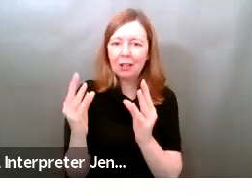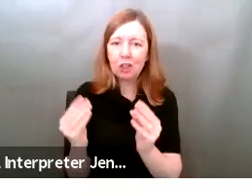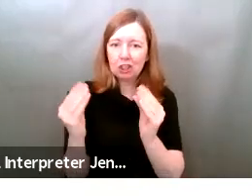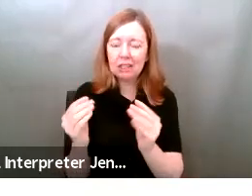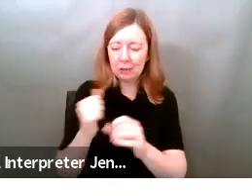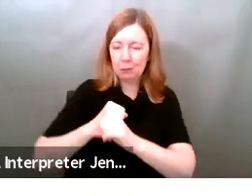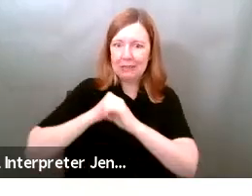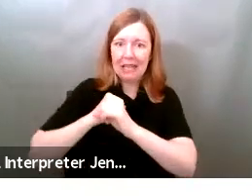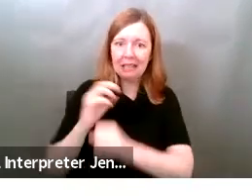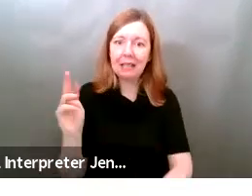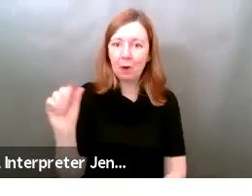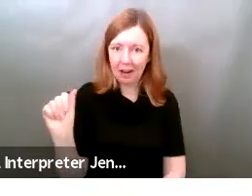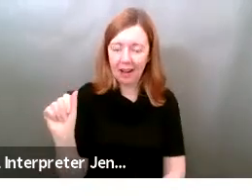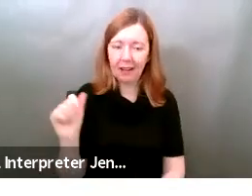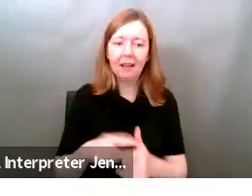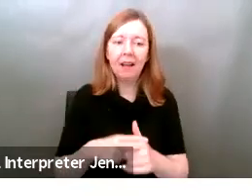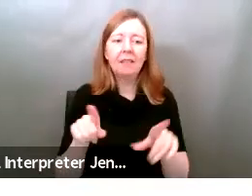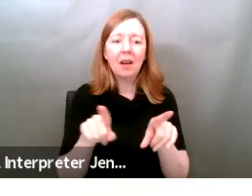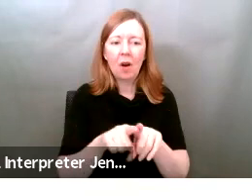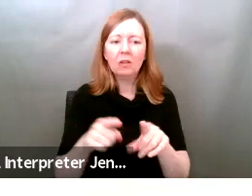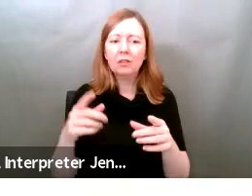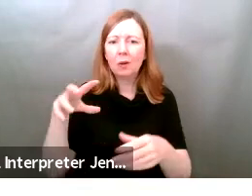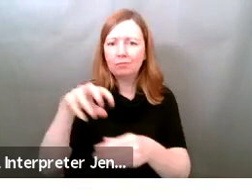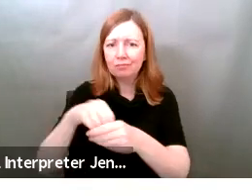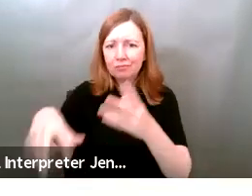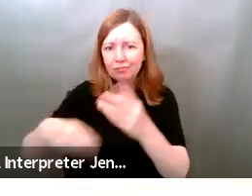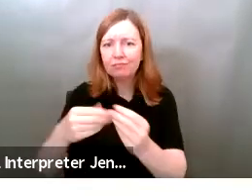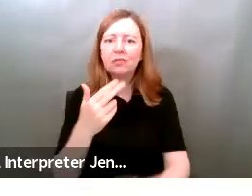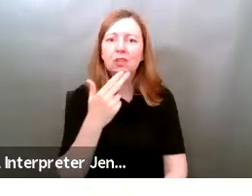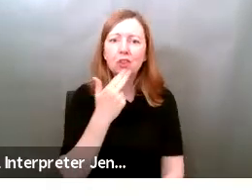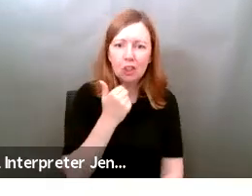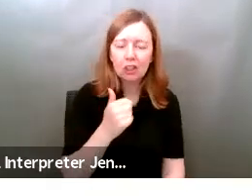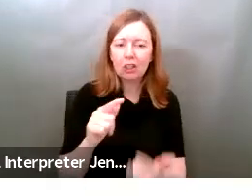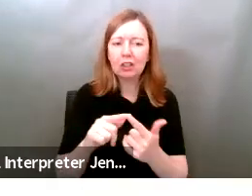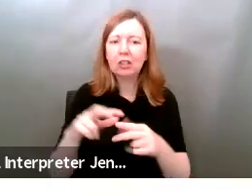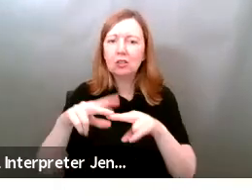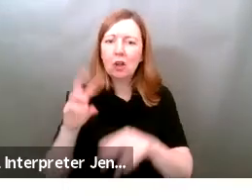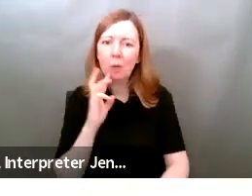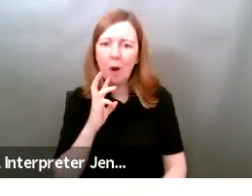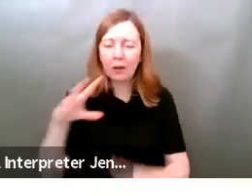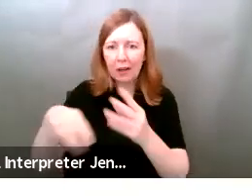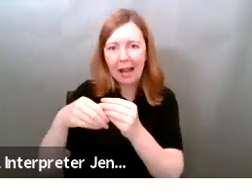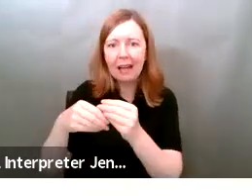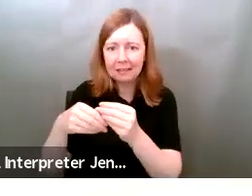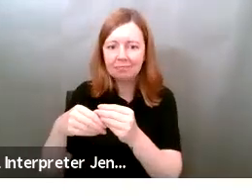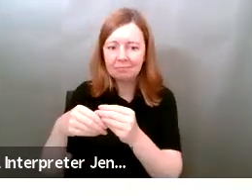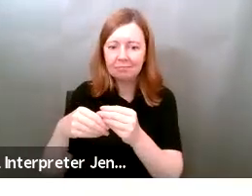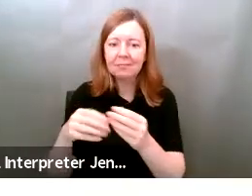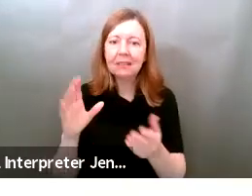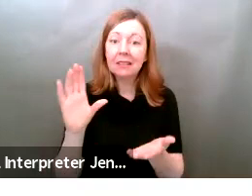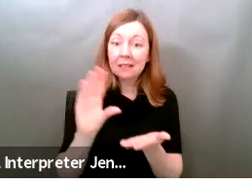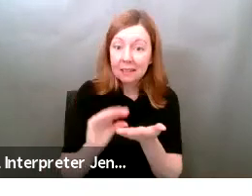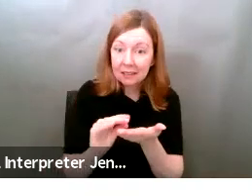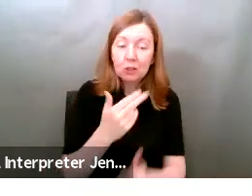the mRNA. And then also some sugars and saline or salt water. The low concentration